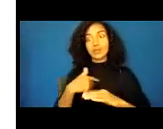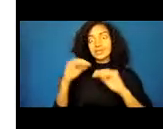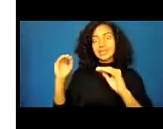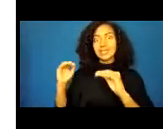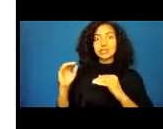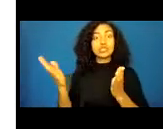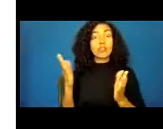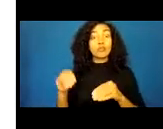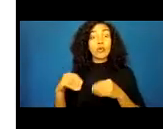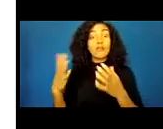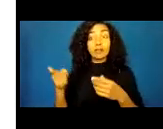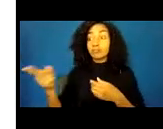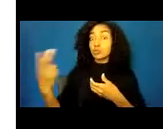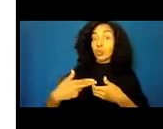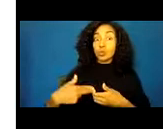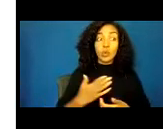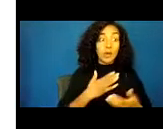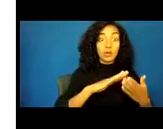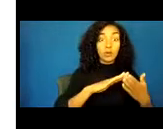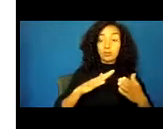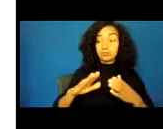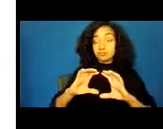in how to work with our people.